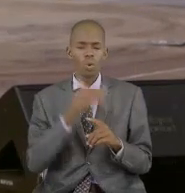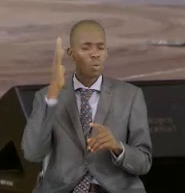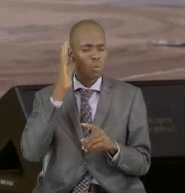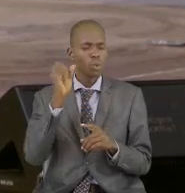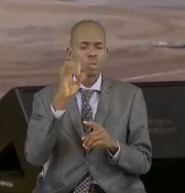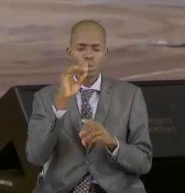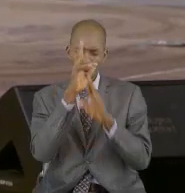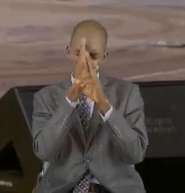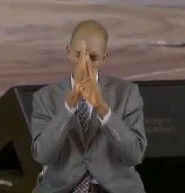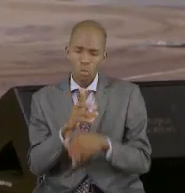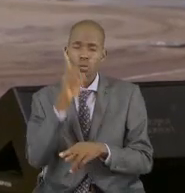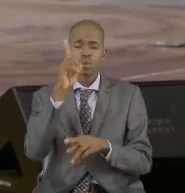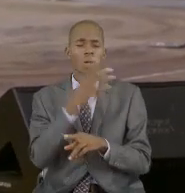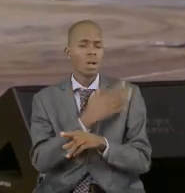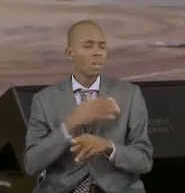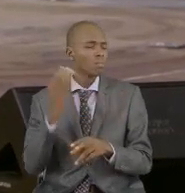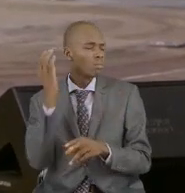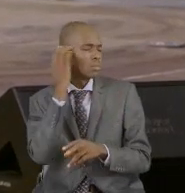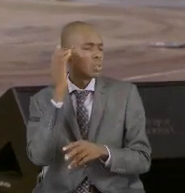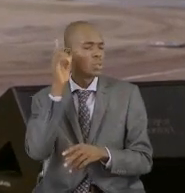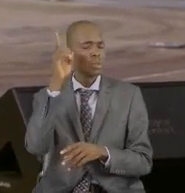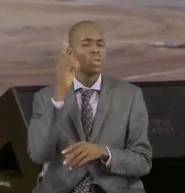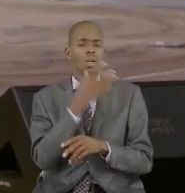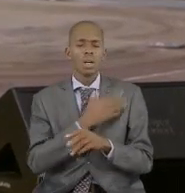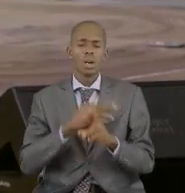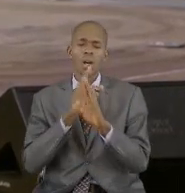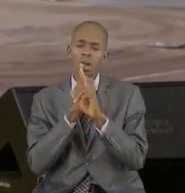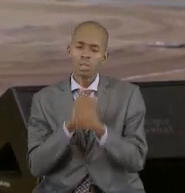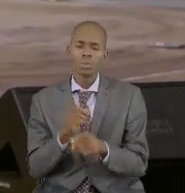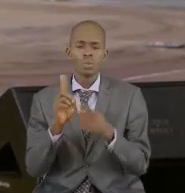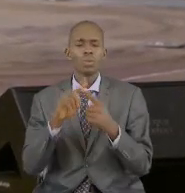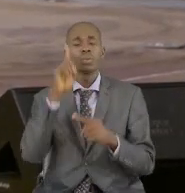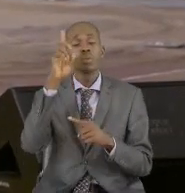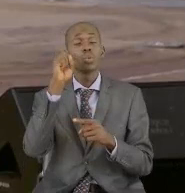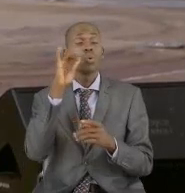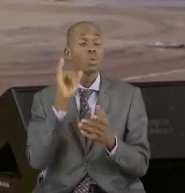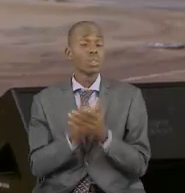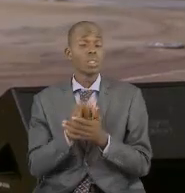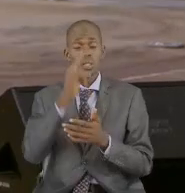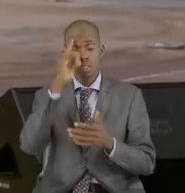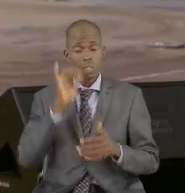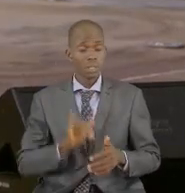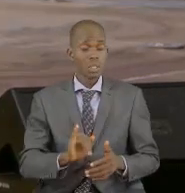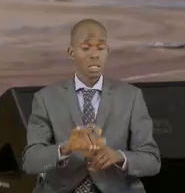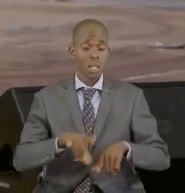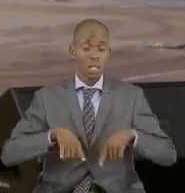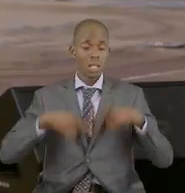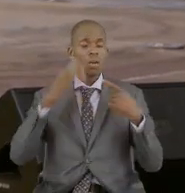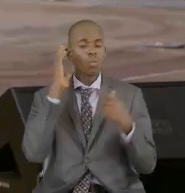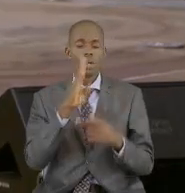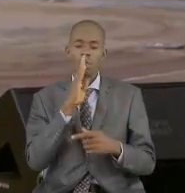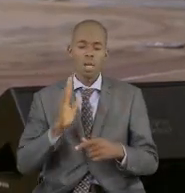and listen to you and respond to you so that eternal life will be ours